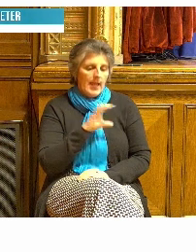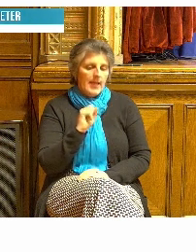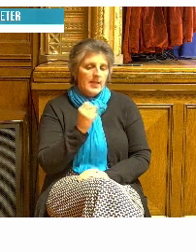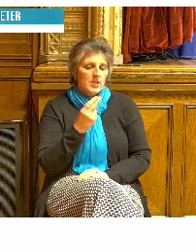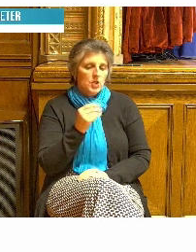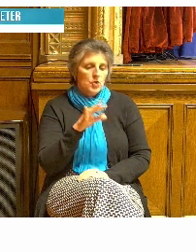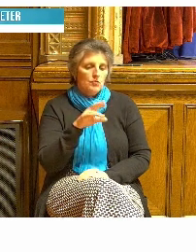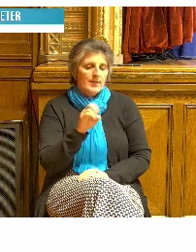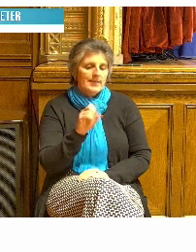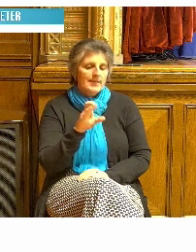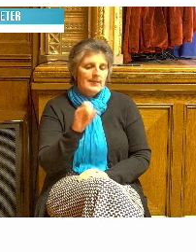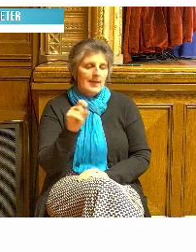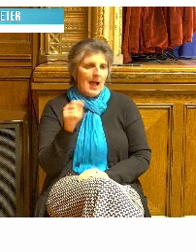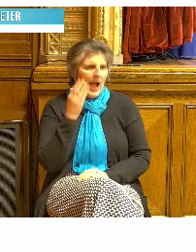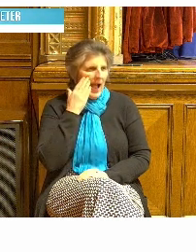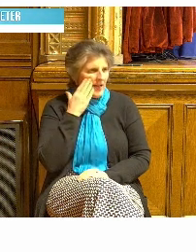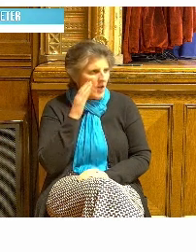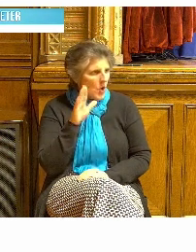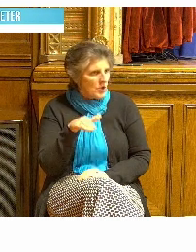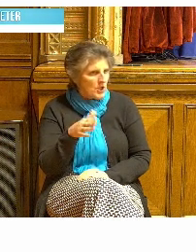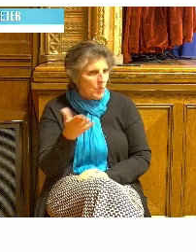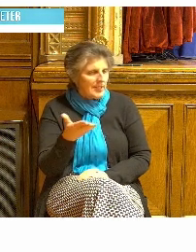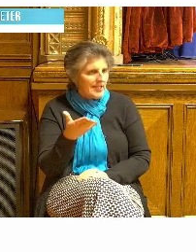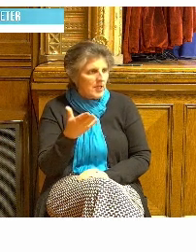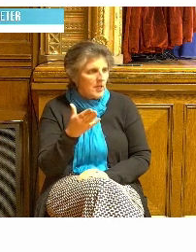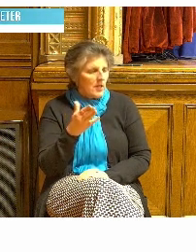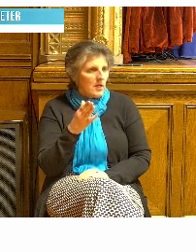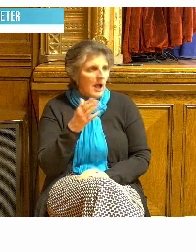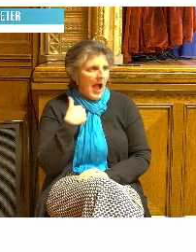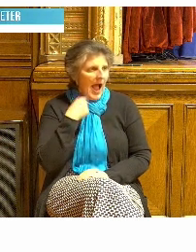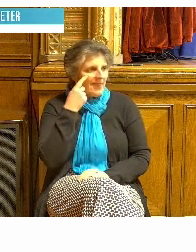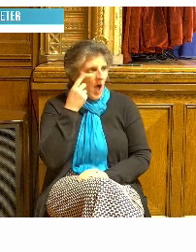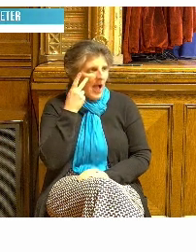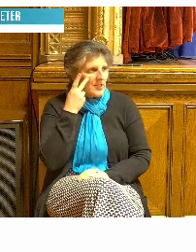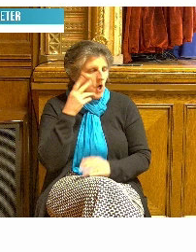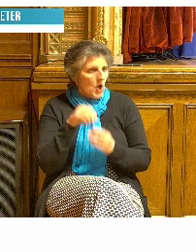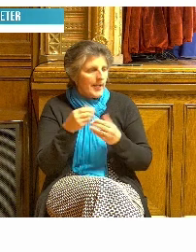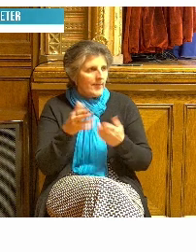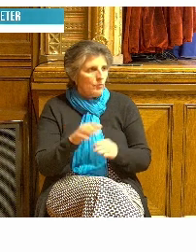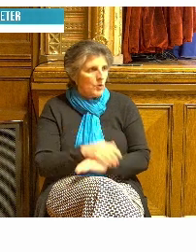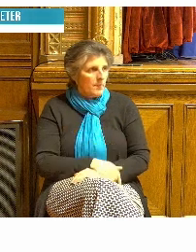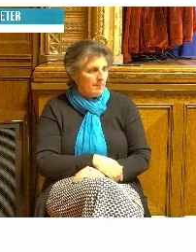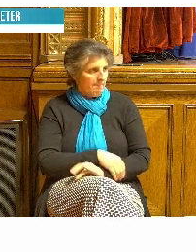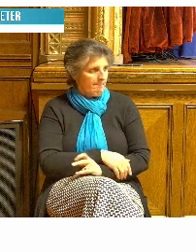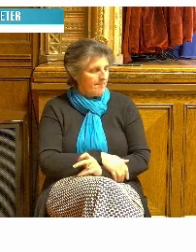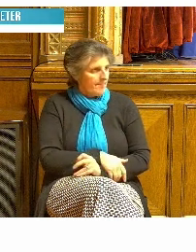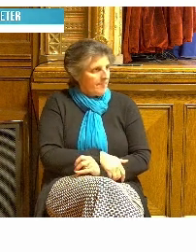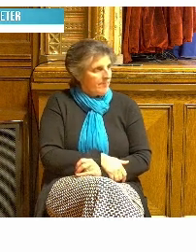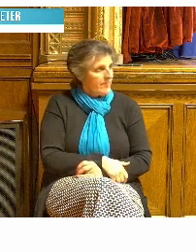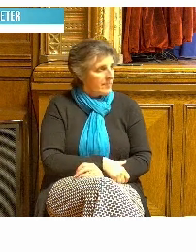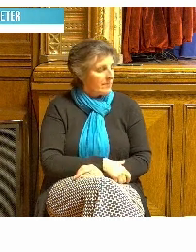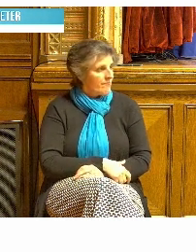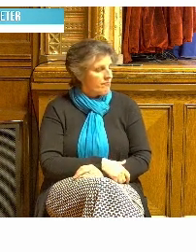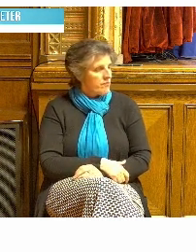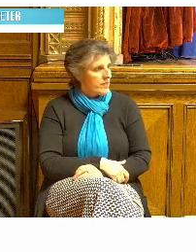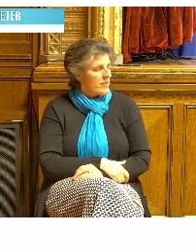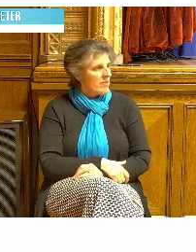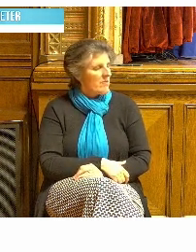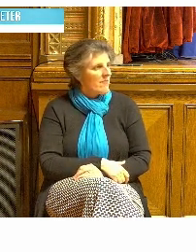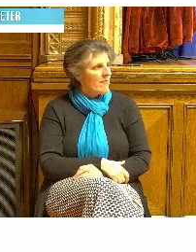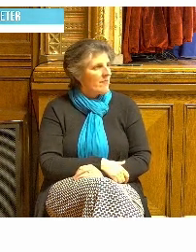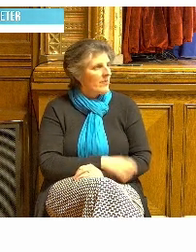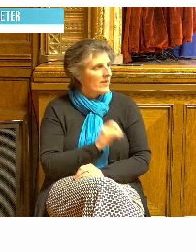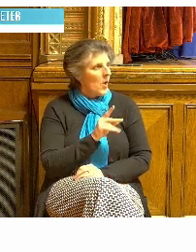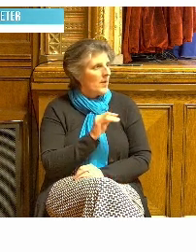Sharice Scott, I know Sharice is here. Bufus Scott, I thought I saw her in the room. No? Yep. Oh, okay,